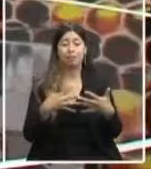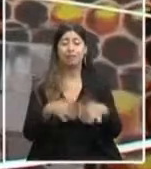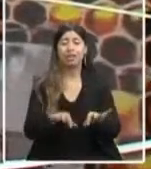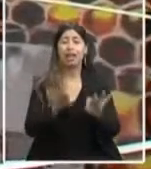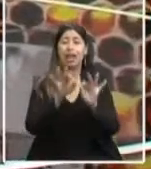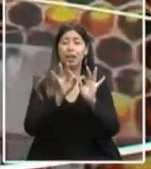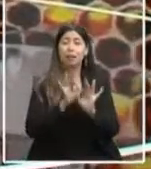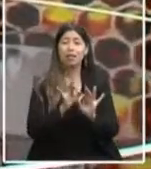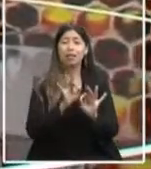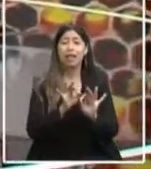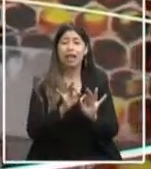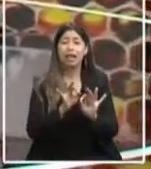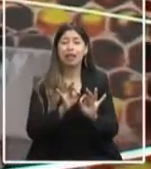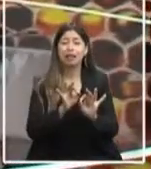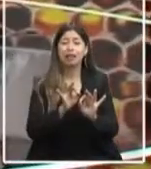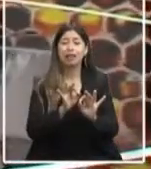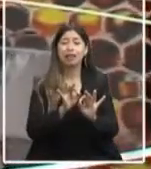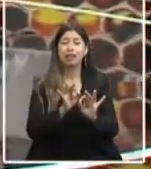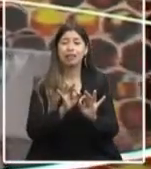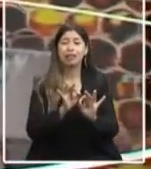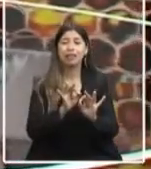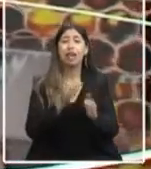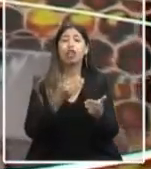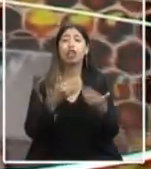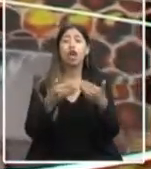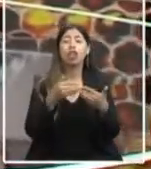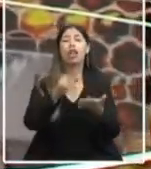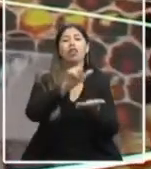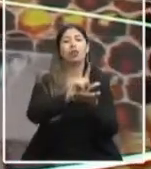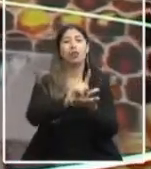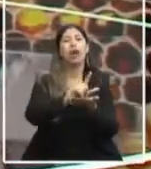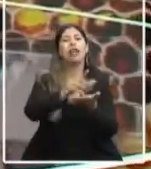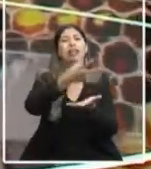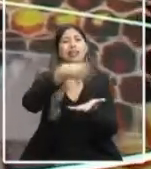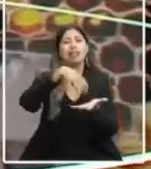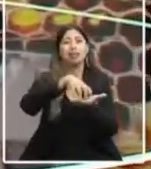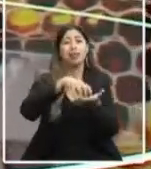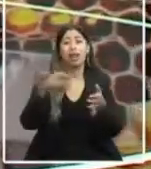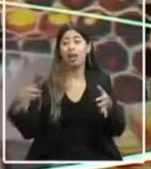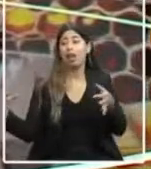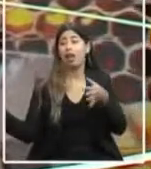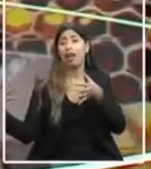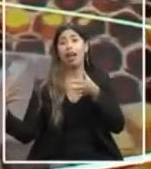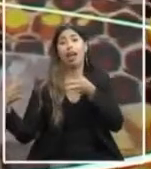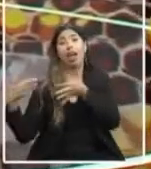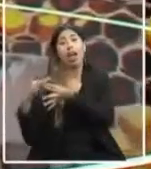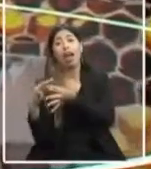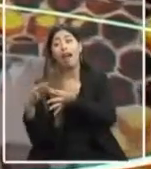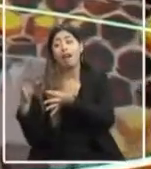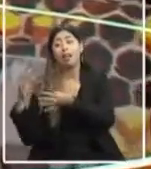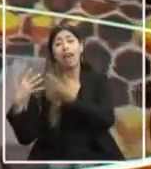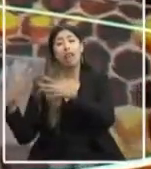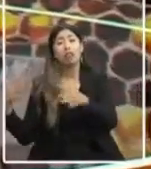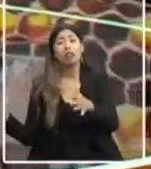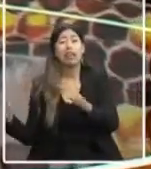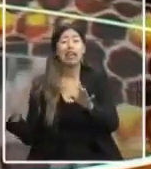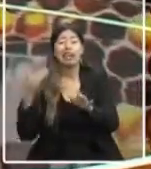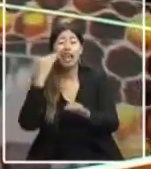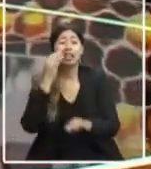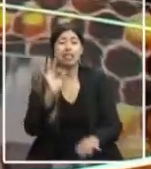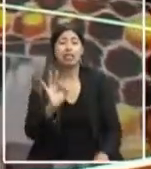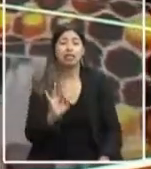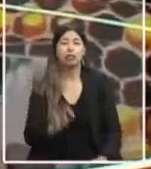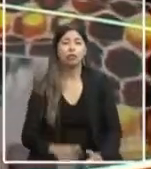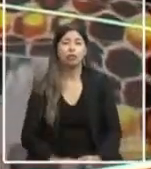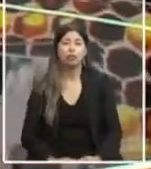zero. For that, we do need that. And that's the reason for it. So it's not just a tree-hugging point.